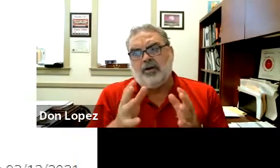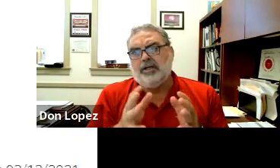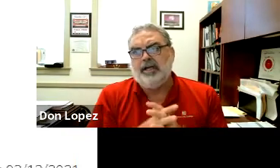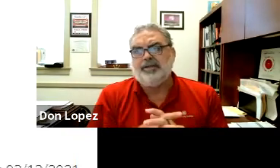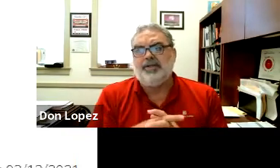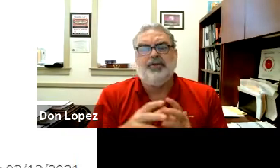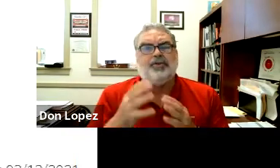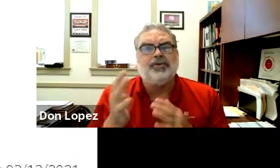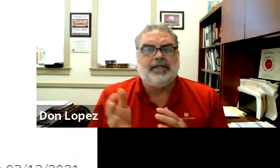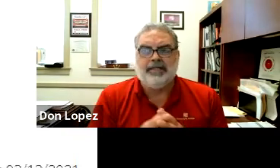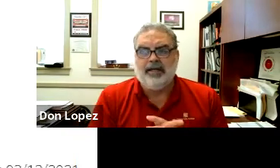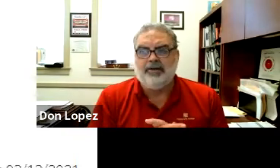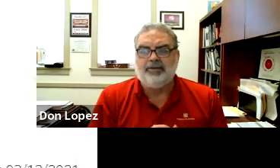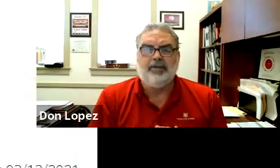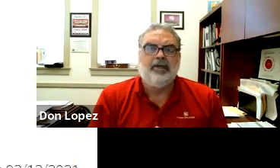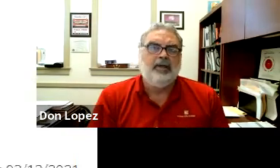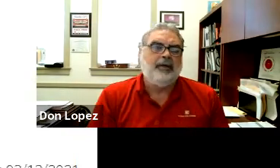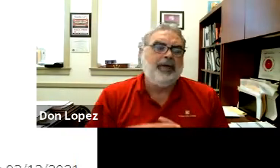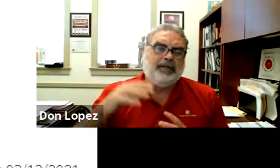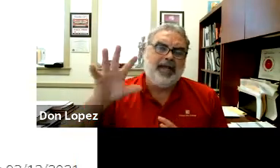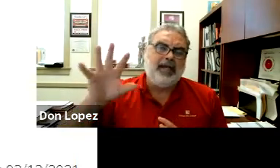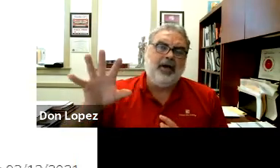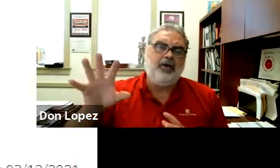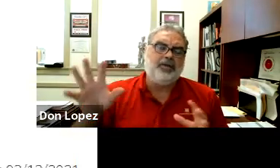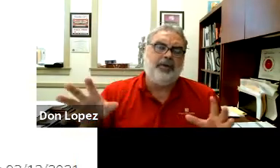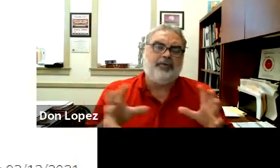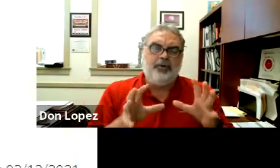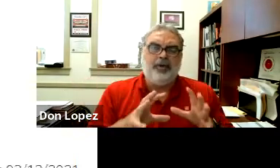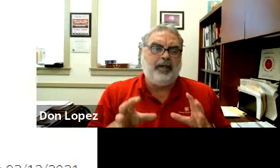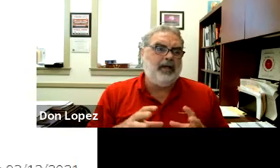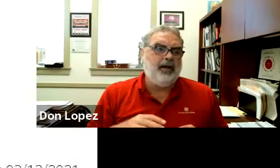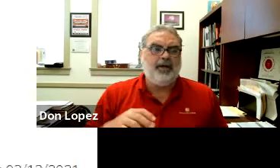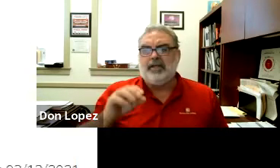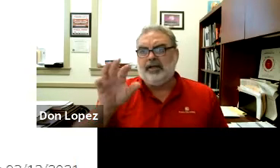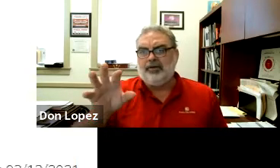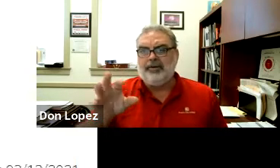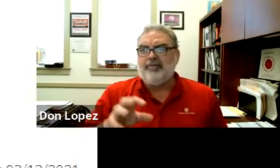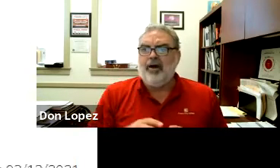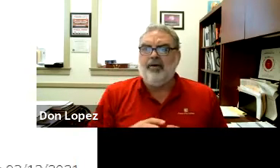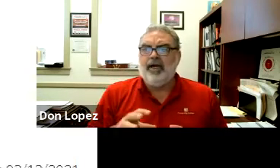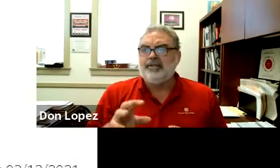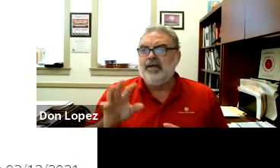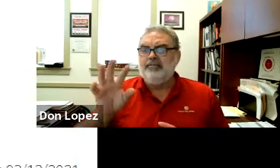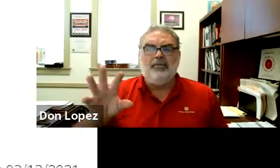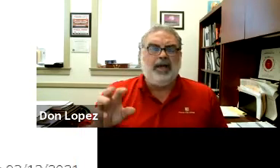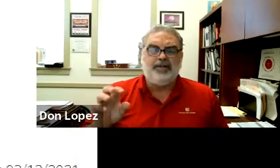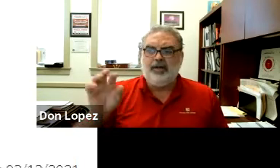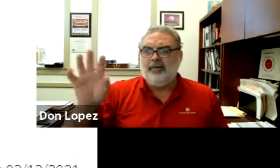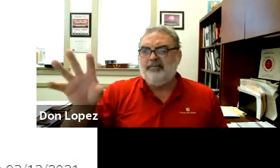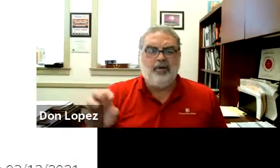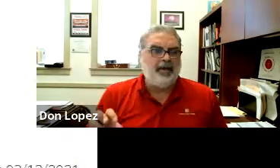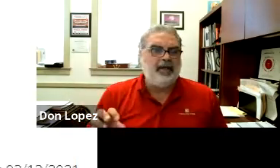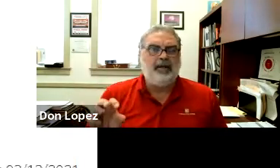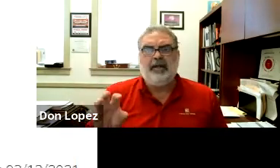we call institutional set standards. And we take those and we group them into areas like learning progress,